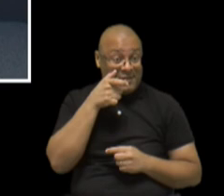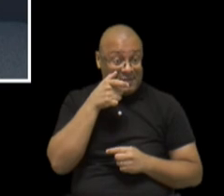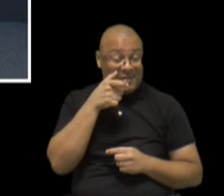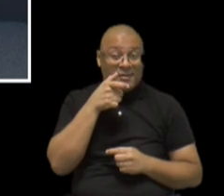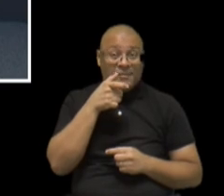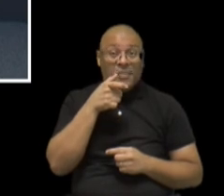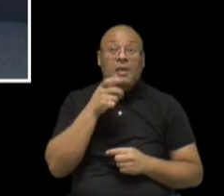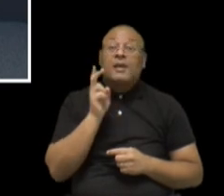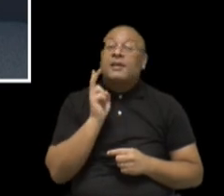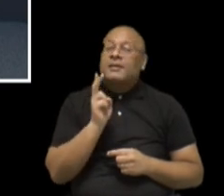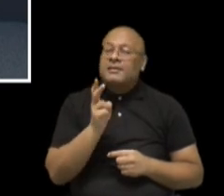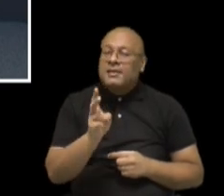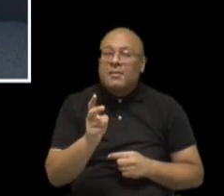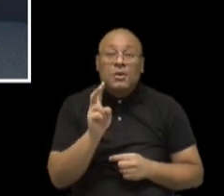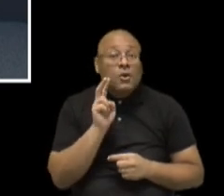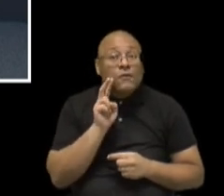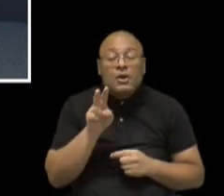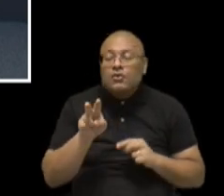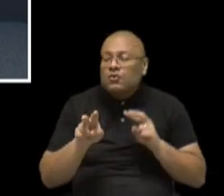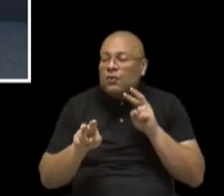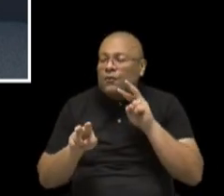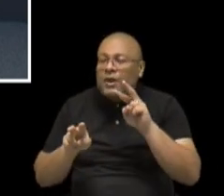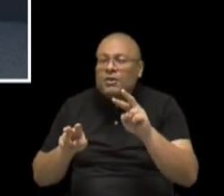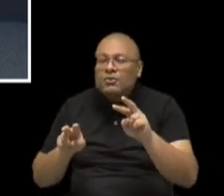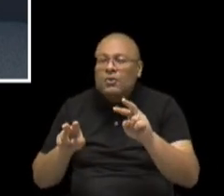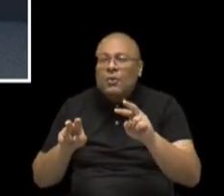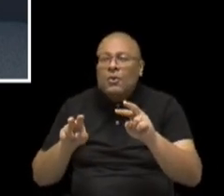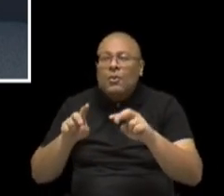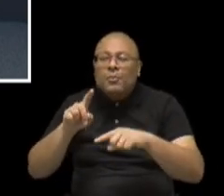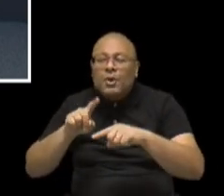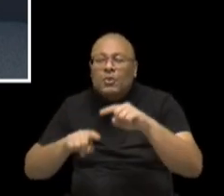I own some pieces